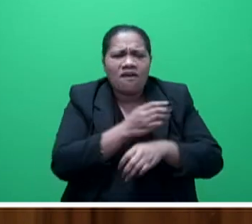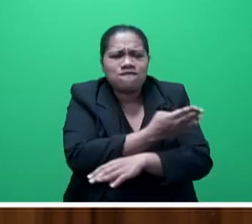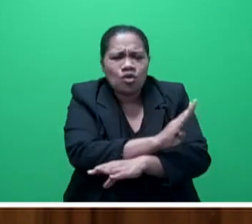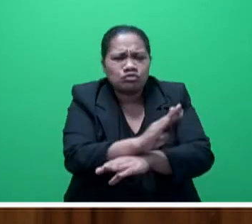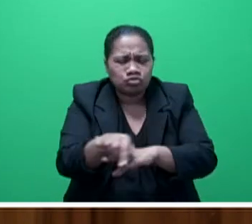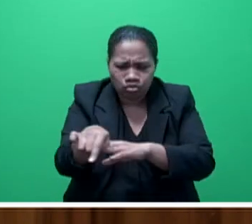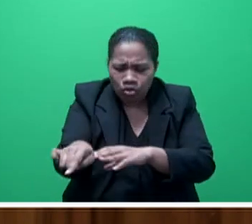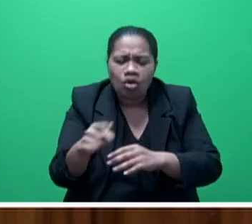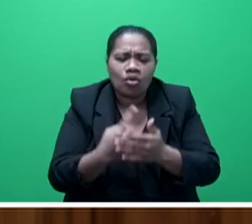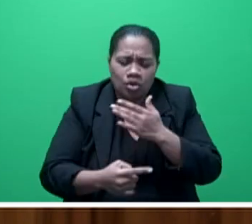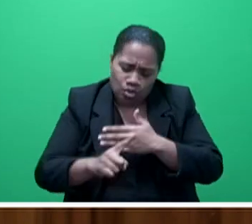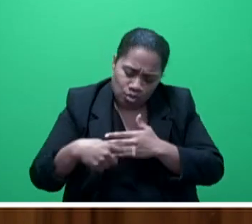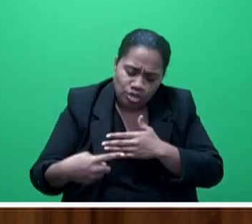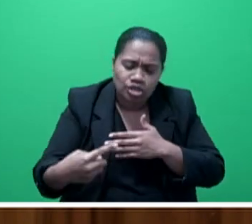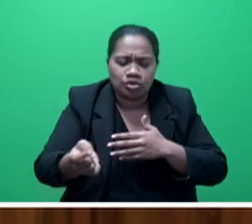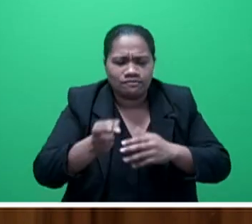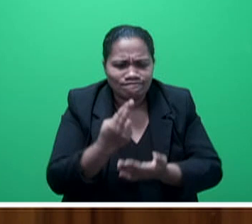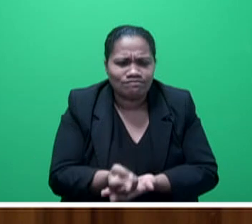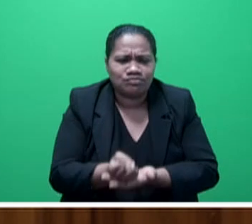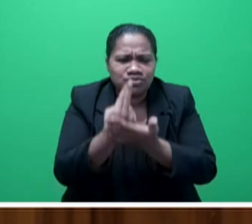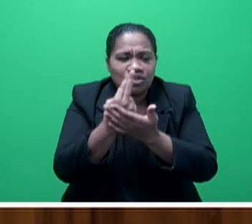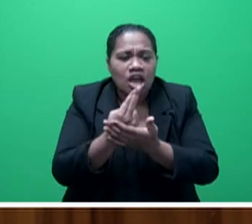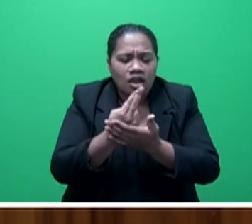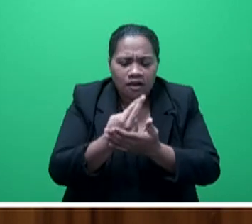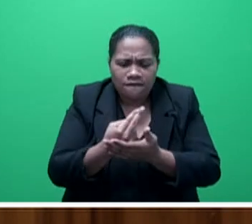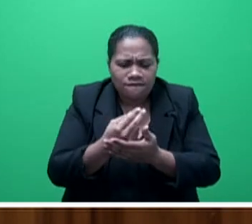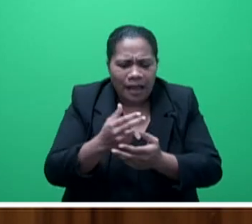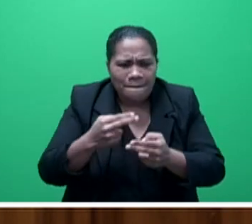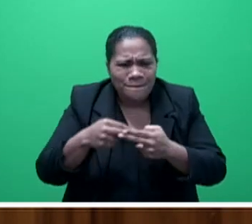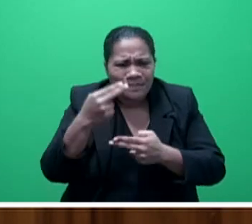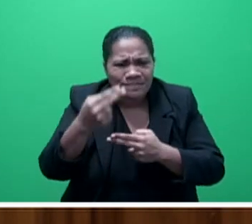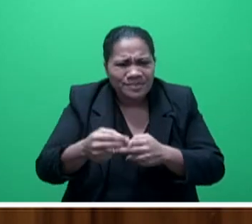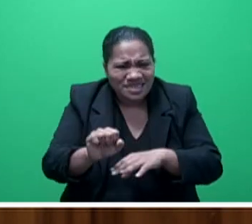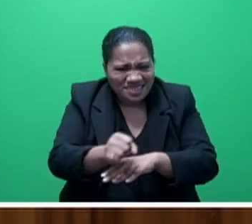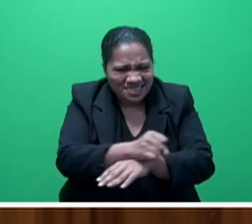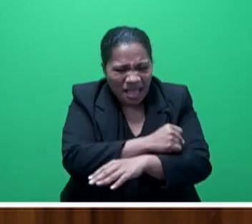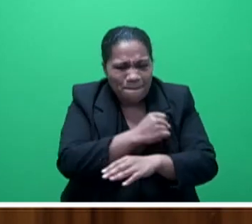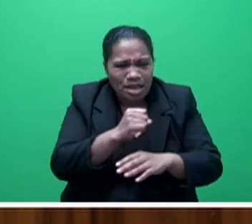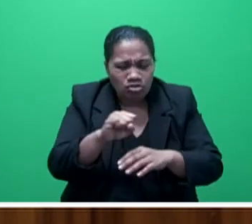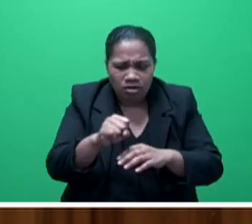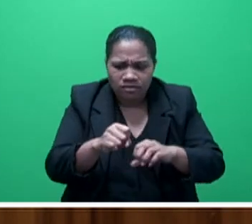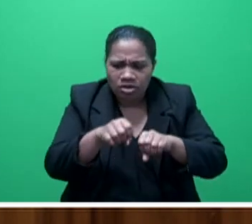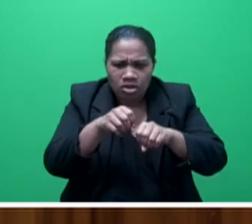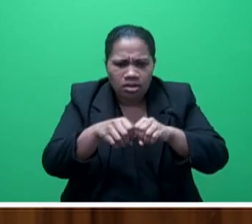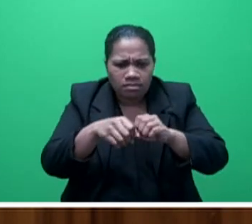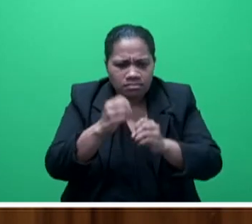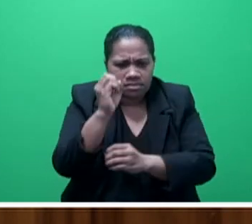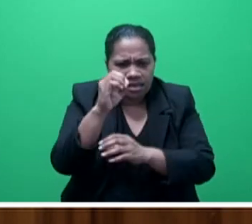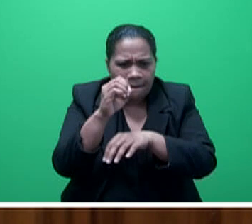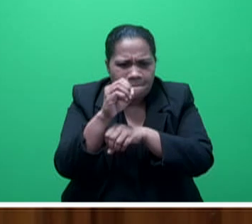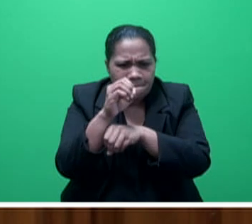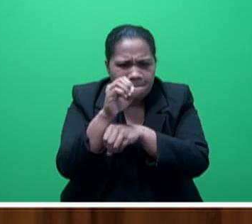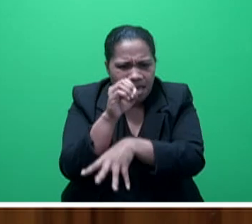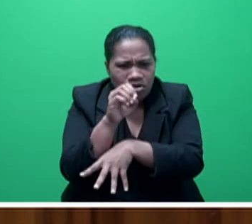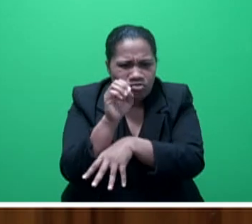monitor the rehabilitation of mangrove and ensure that mangroves lost are replanted and replaced, and also identify and